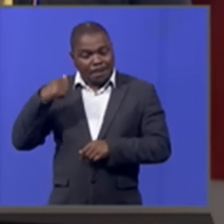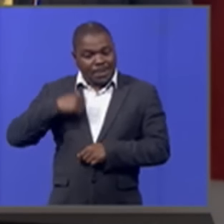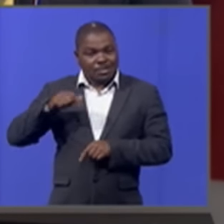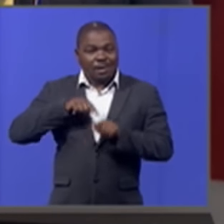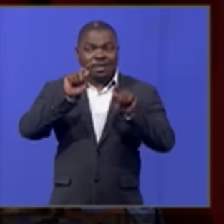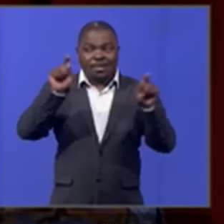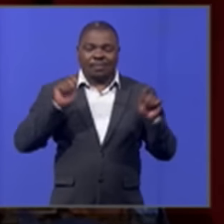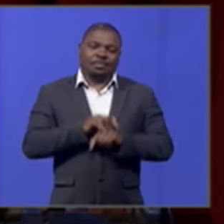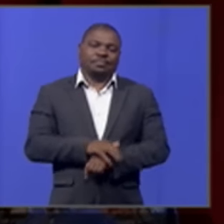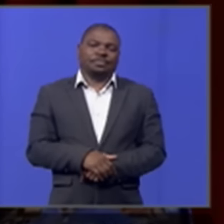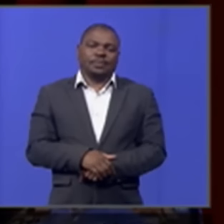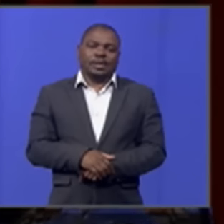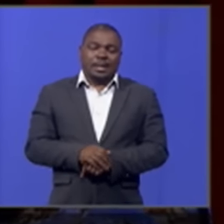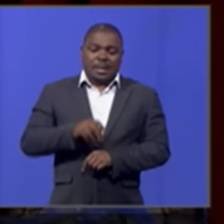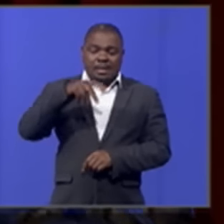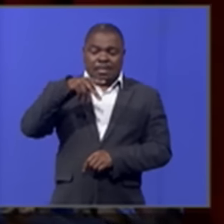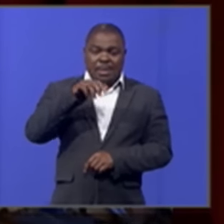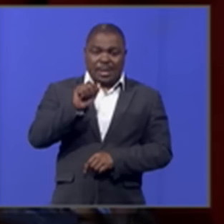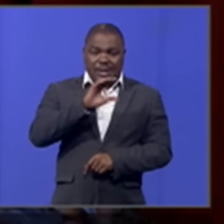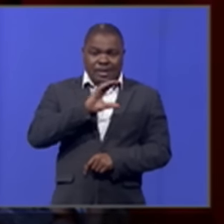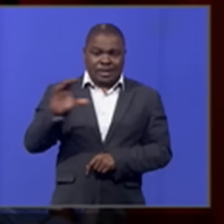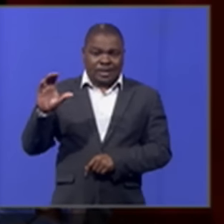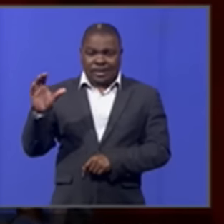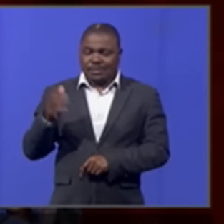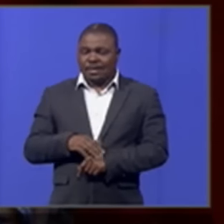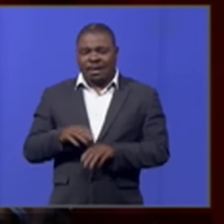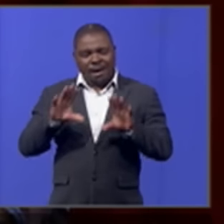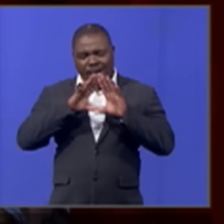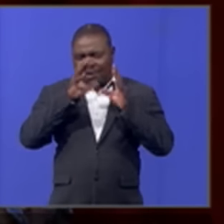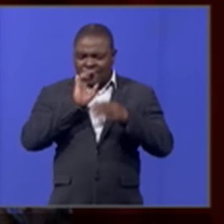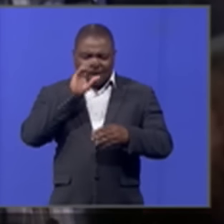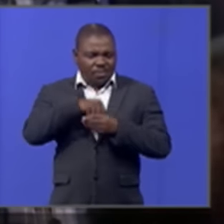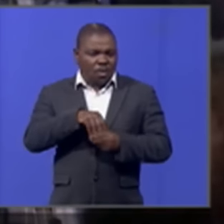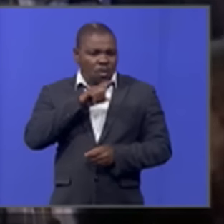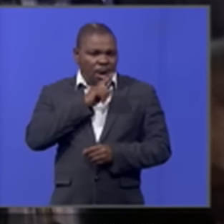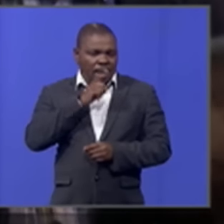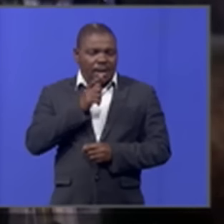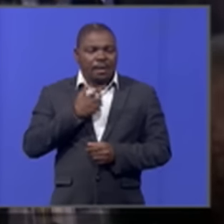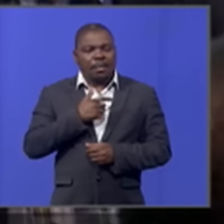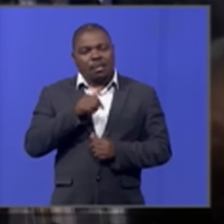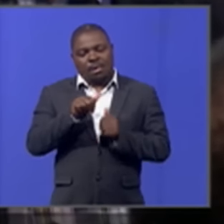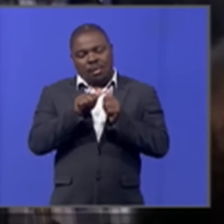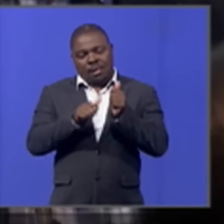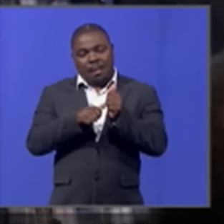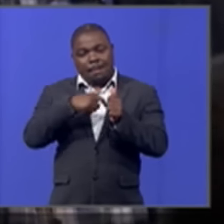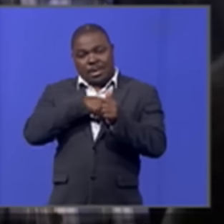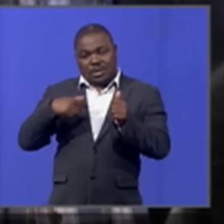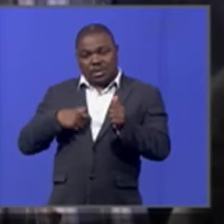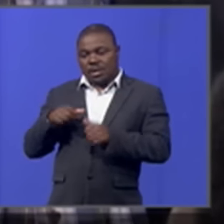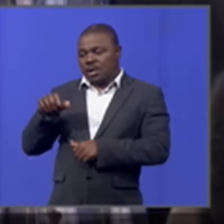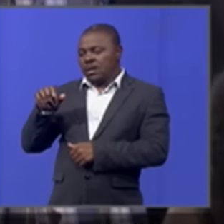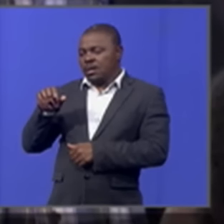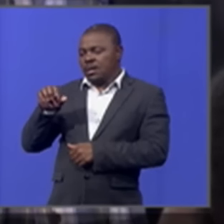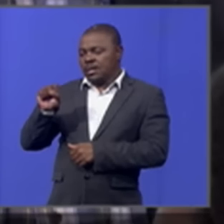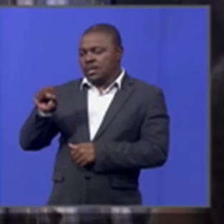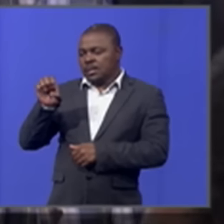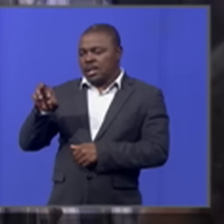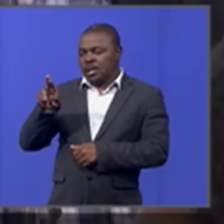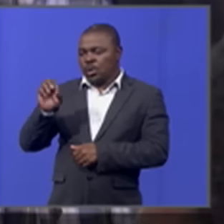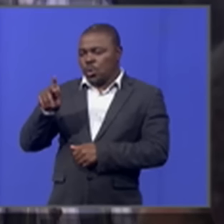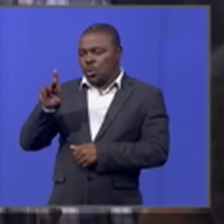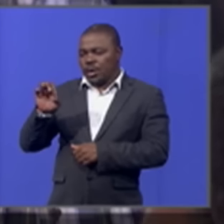to serve. PAC ga e tlogele sepe kwa morago jaaka e thankgolola motlatsa moporesidente wa yona Jackie Siroke,